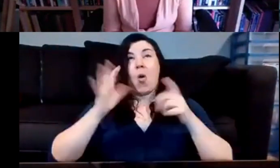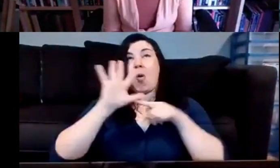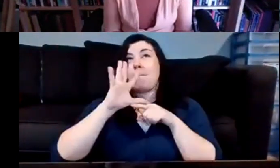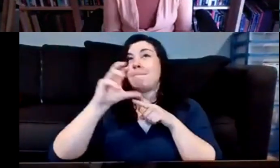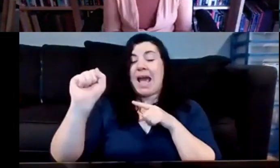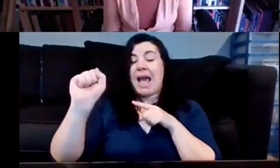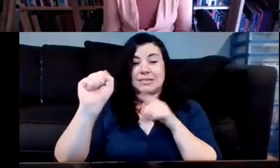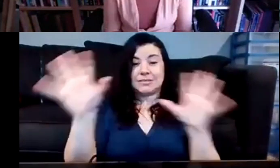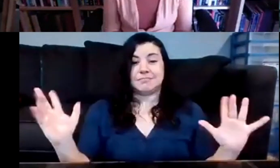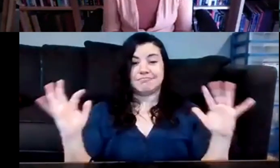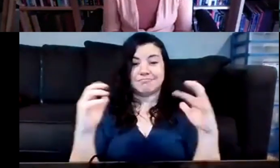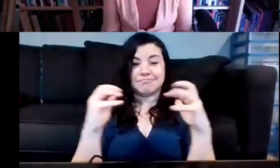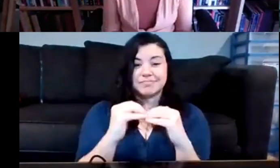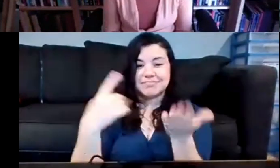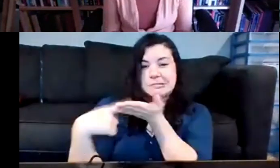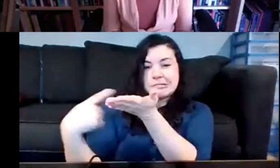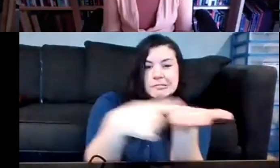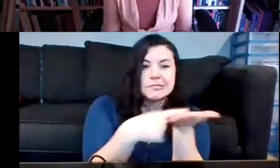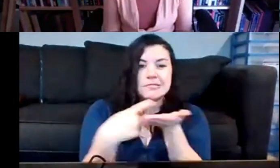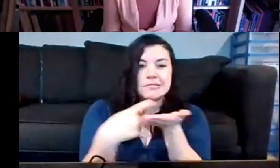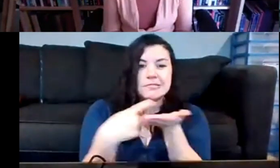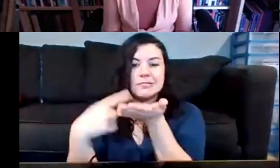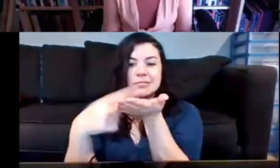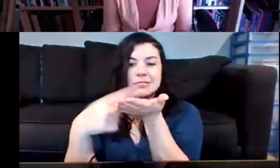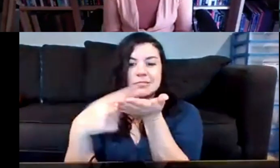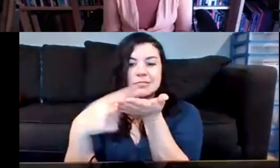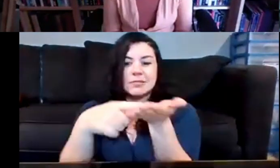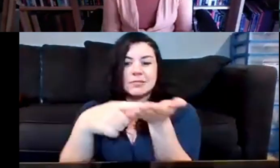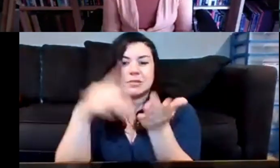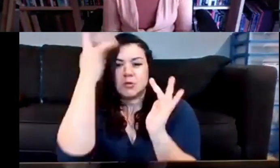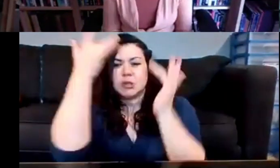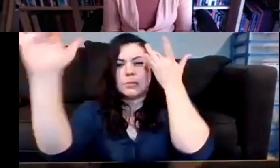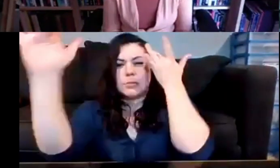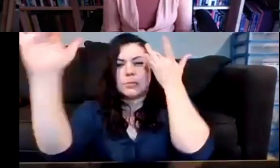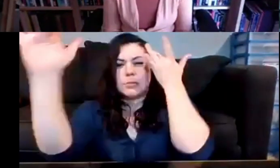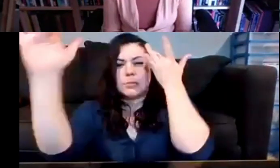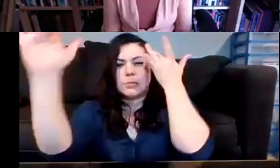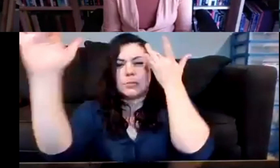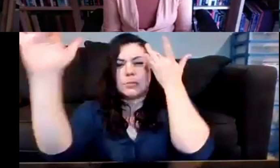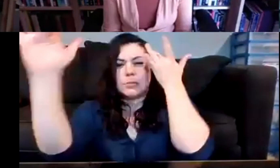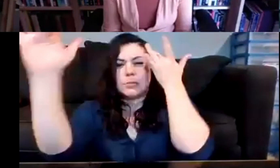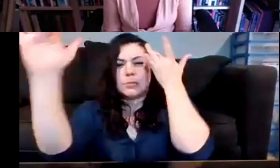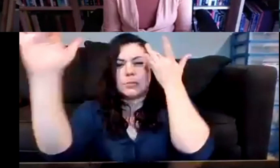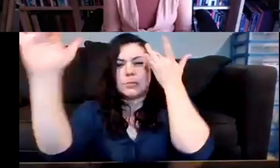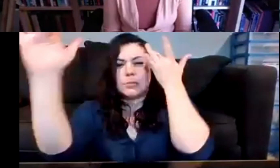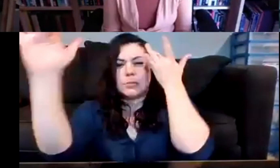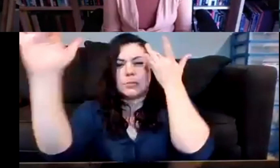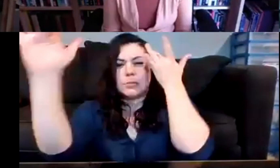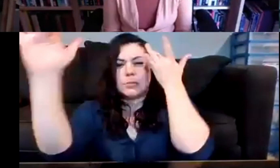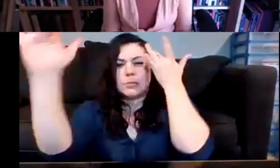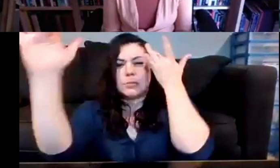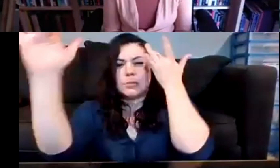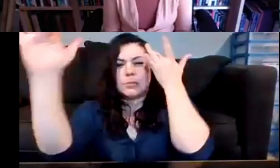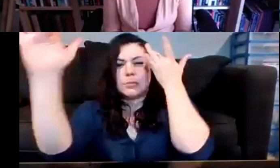these brilliant Black folks. Thank you for real. You know, like I said, working in these white museum spaces, it's